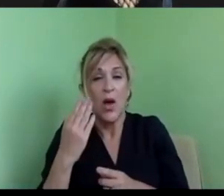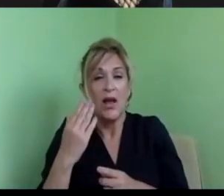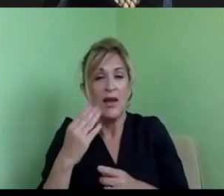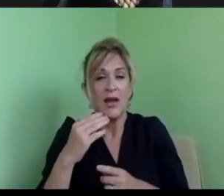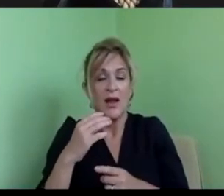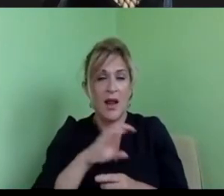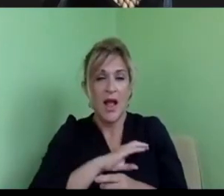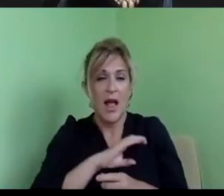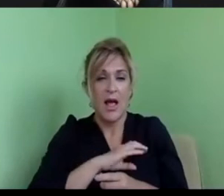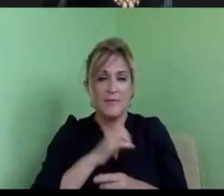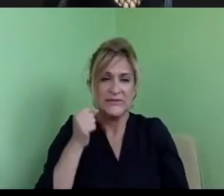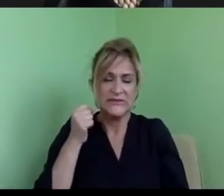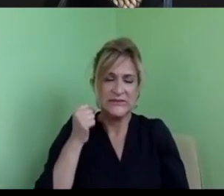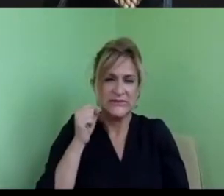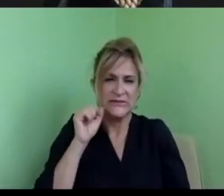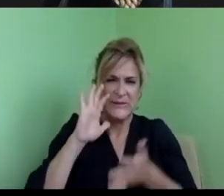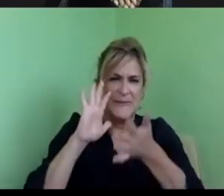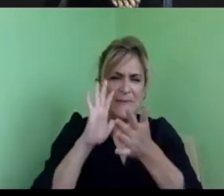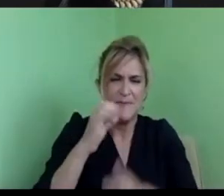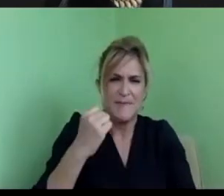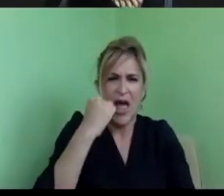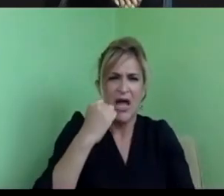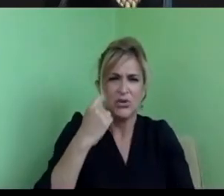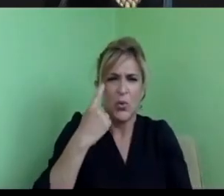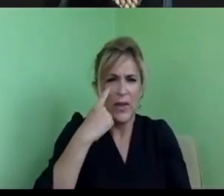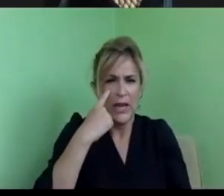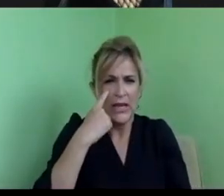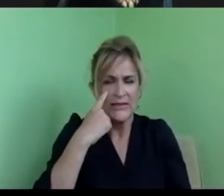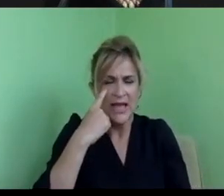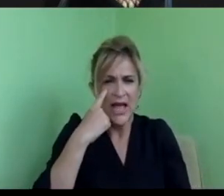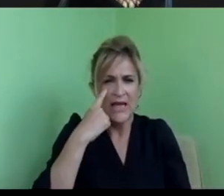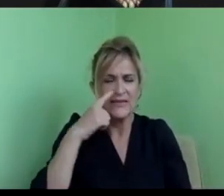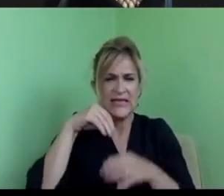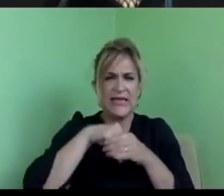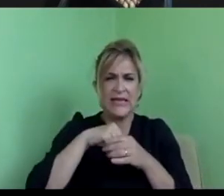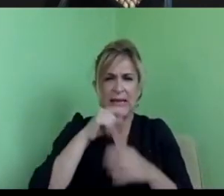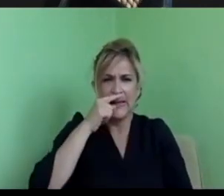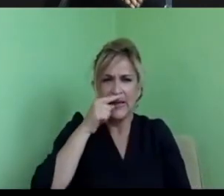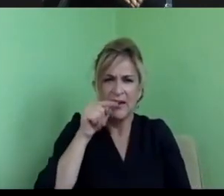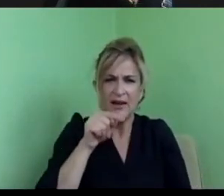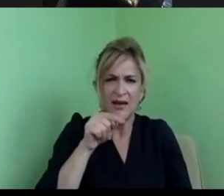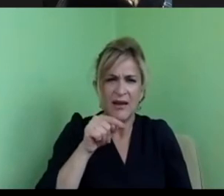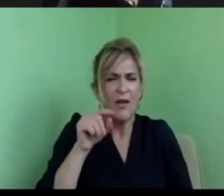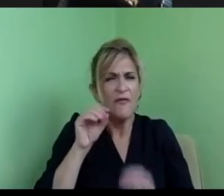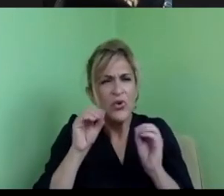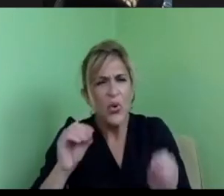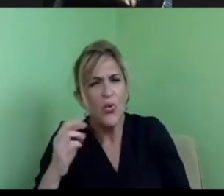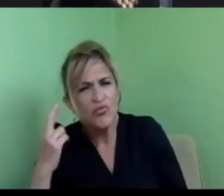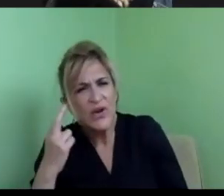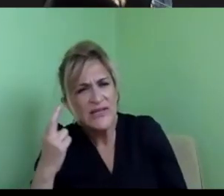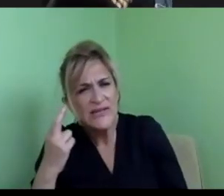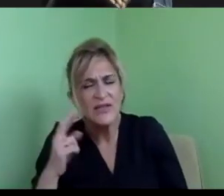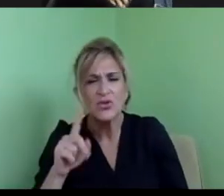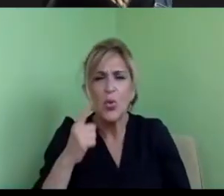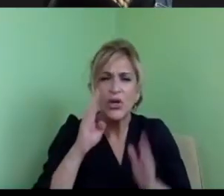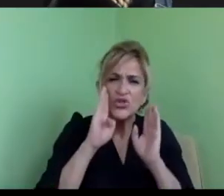and um and for nothing for absolutely no reason you know and um and it was never like it was only addressed